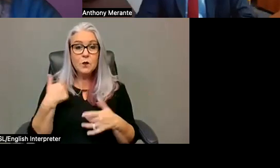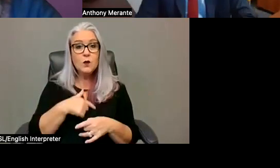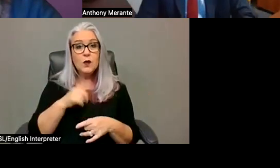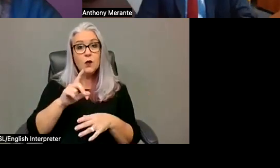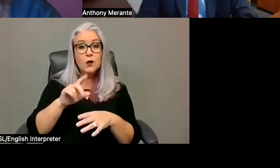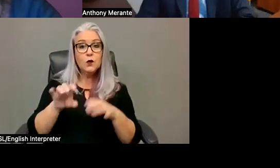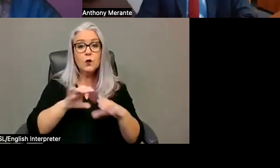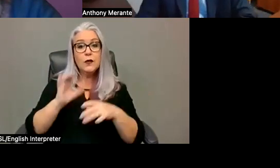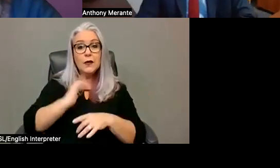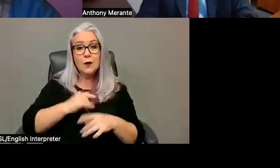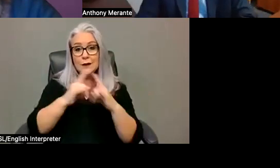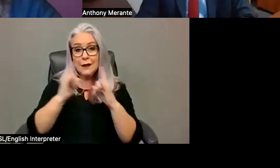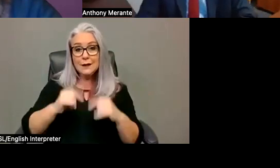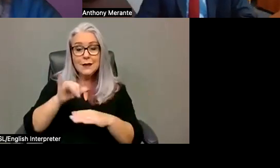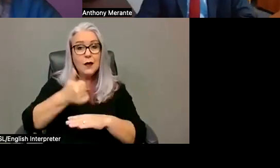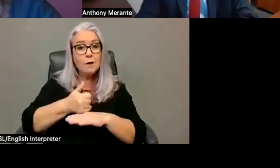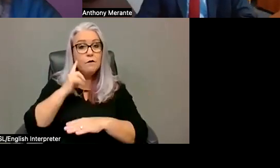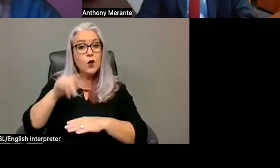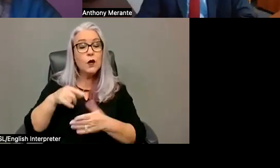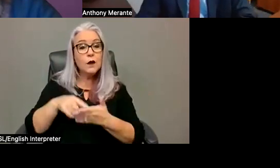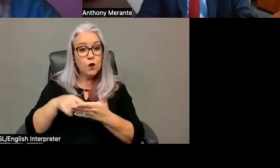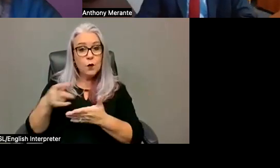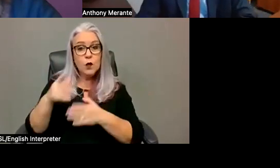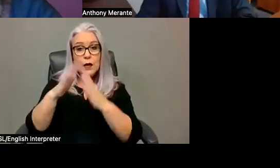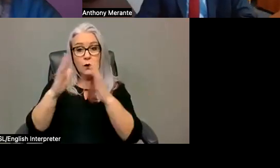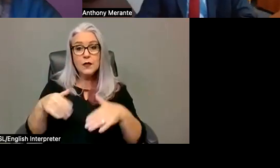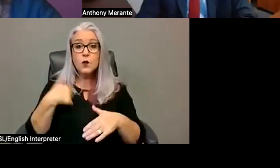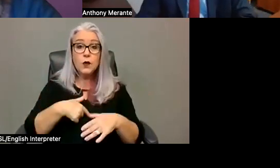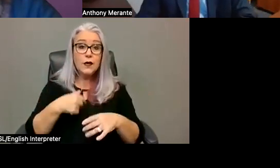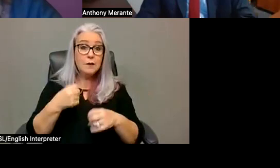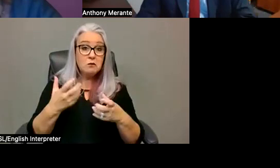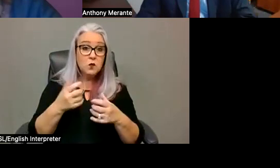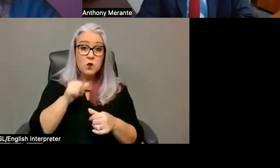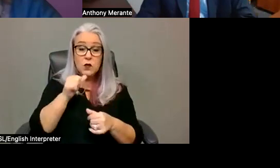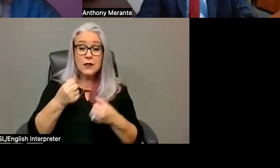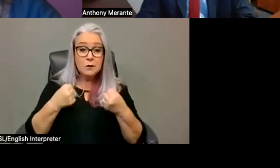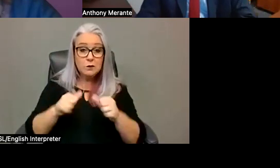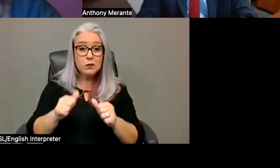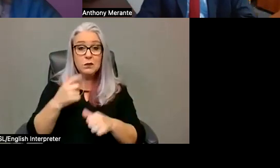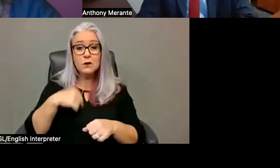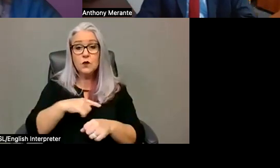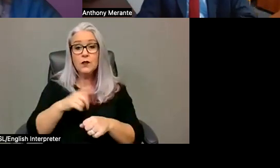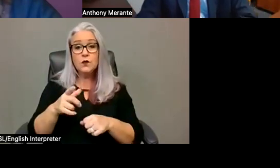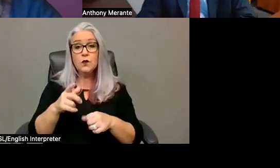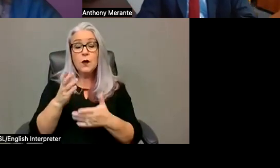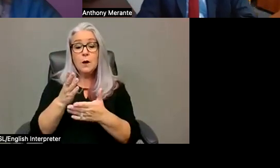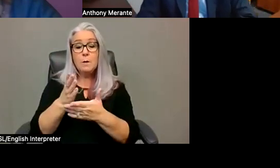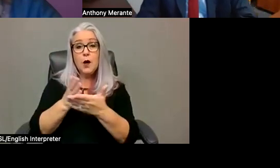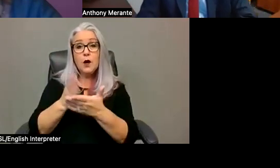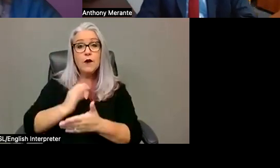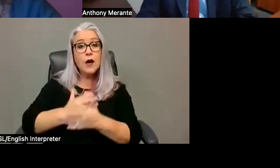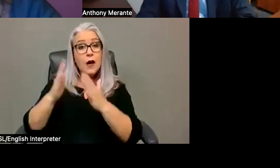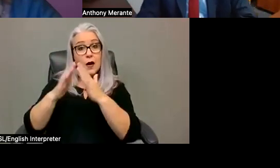affordable housing ordinance, one of the things we fought for was to make sure that we put into policy that a portion of that housing that's being